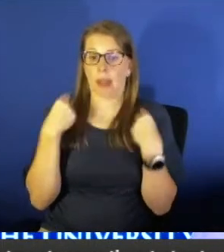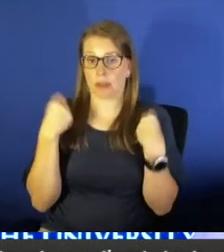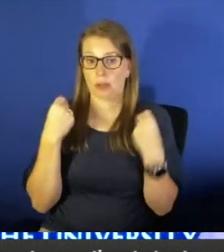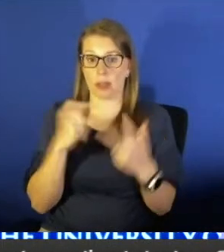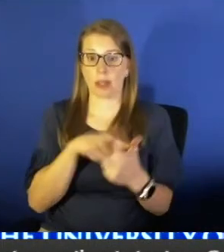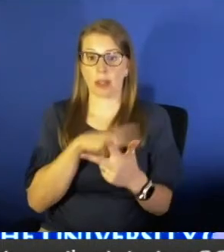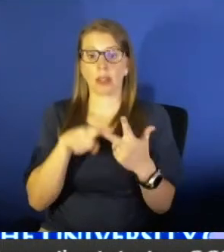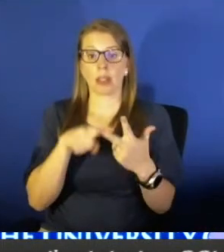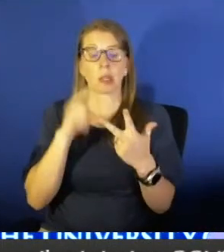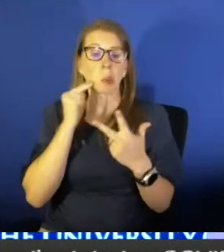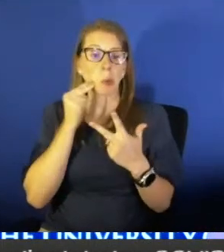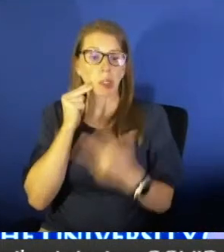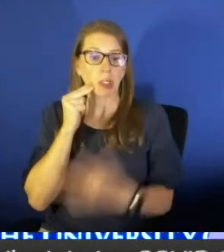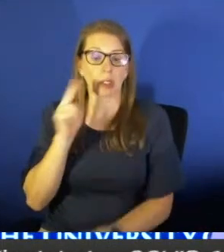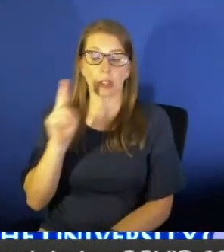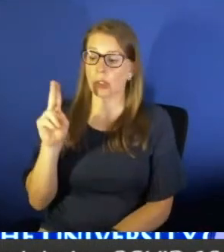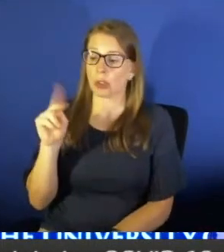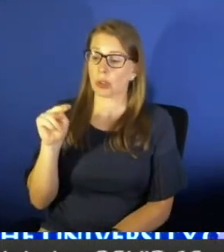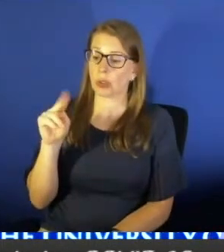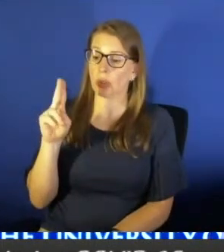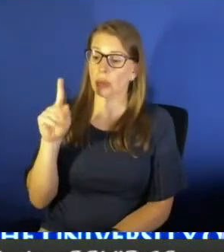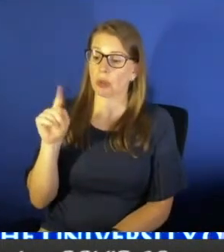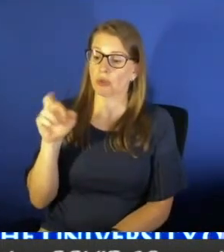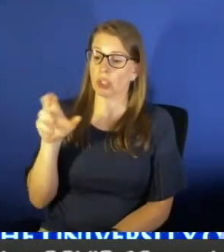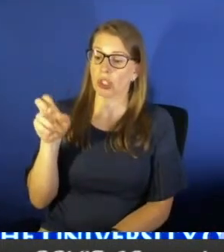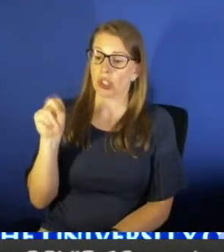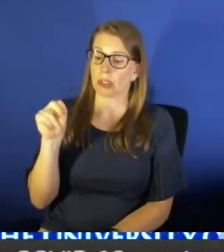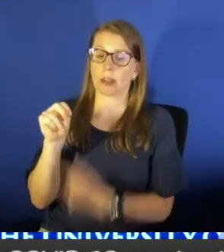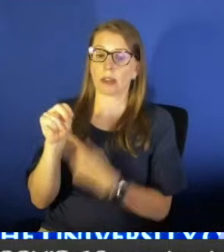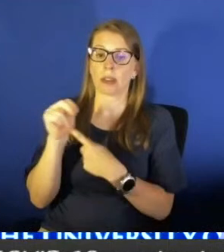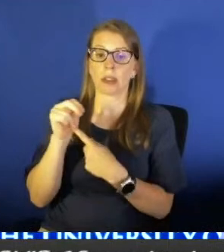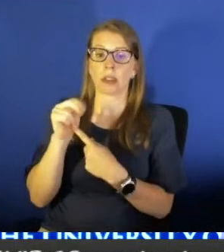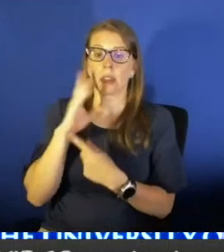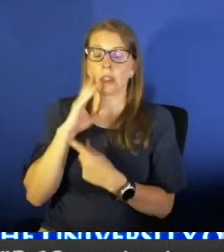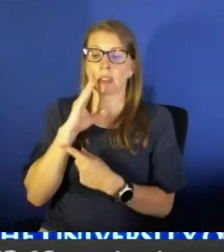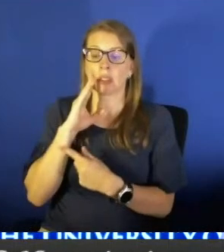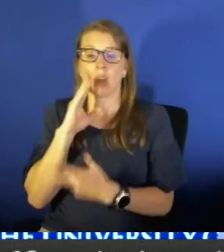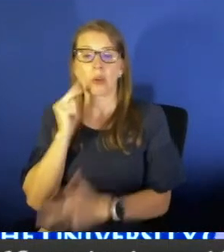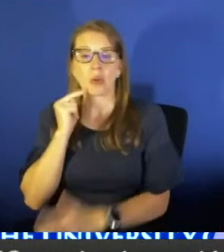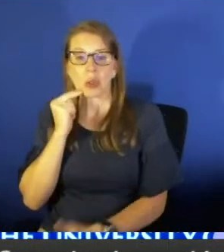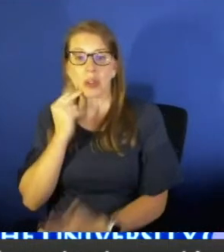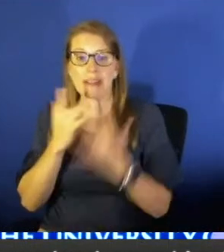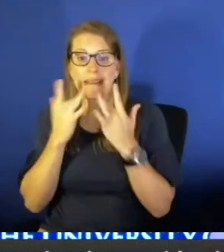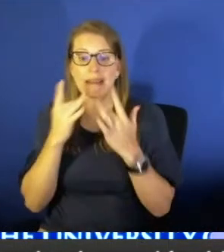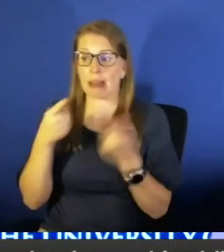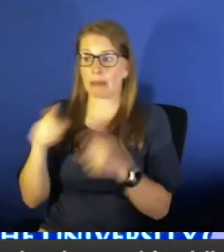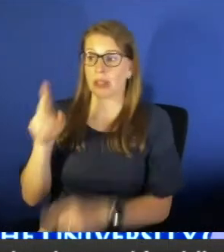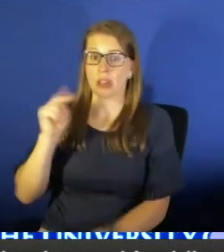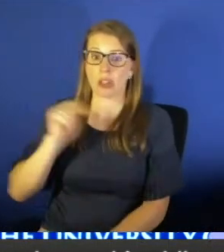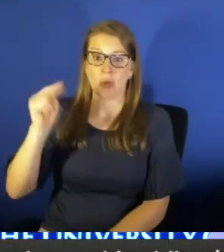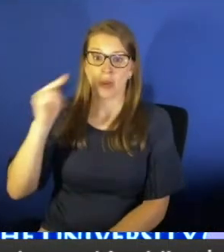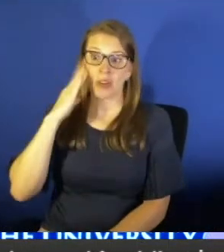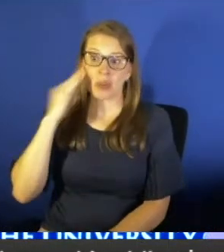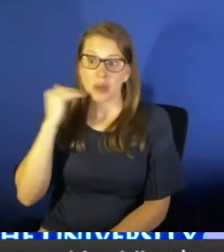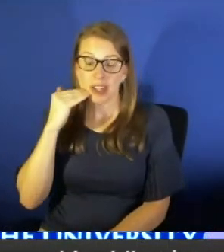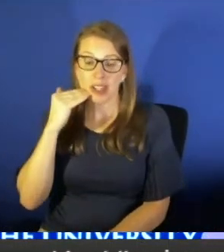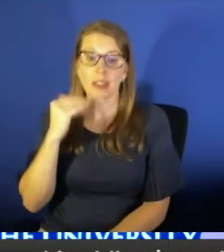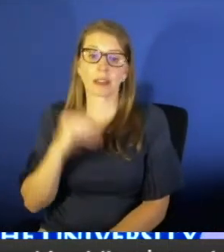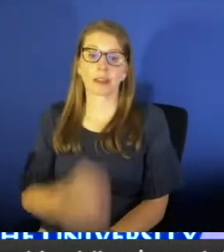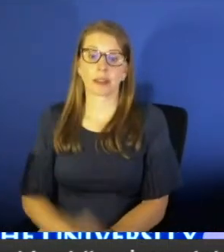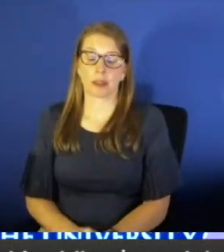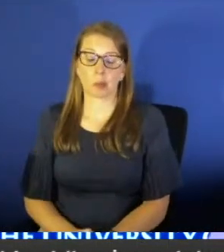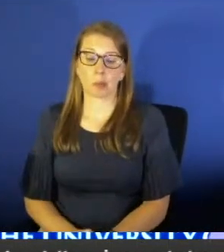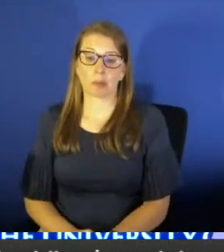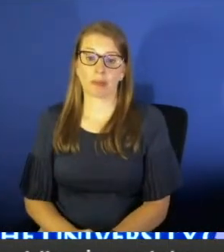nutrition. And we know, again, the malnourishment that is so present and prevalent in North Korea, we know that does have a